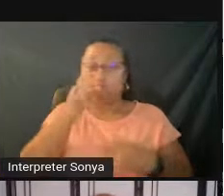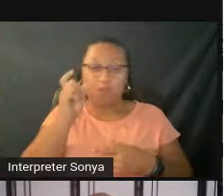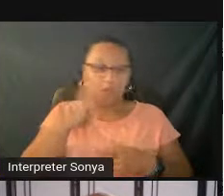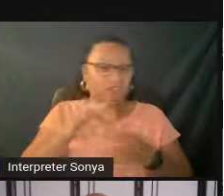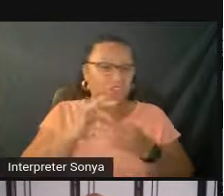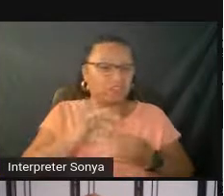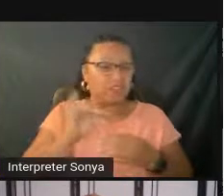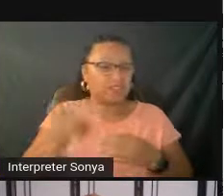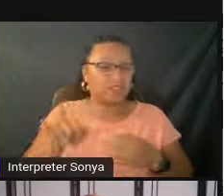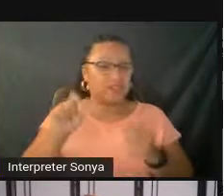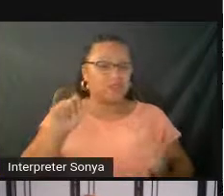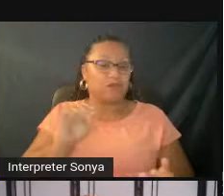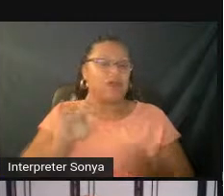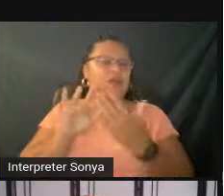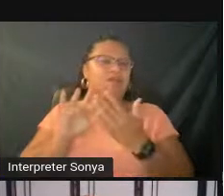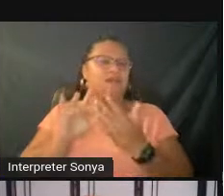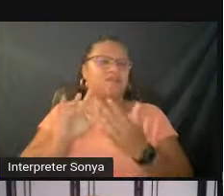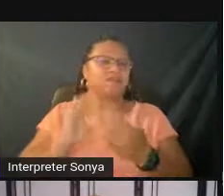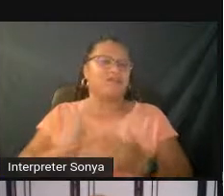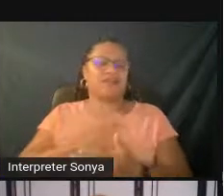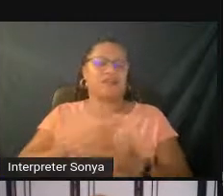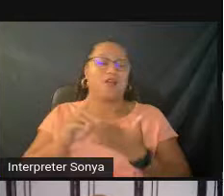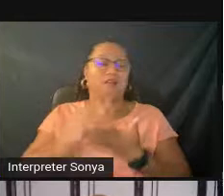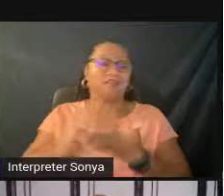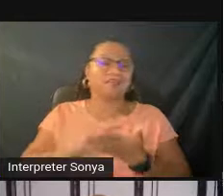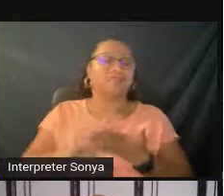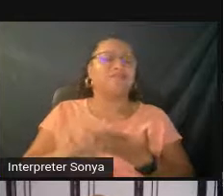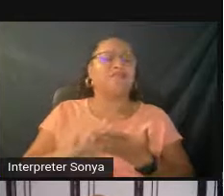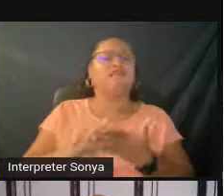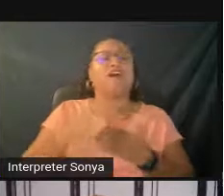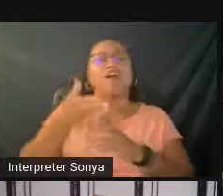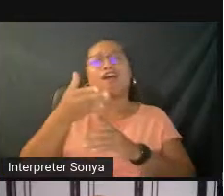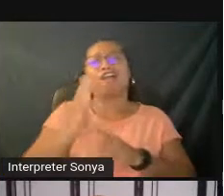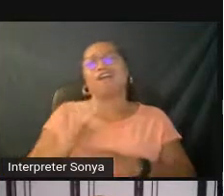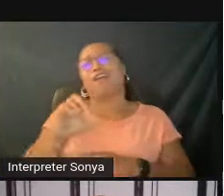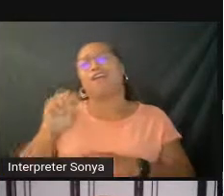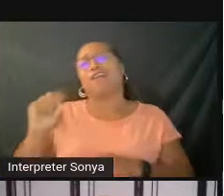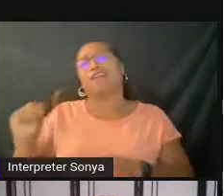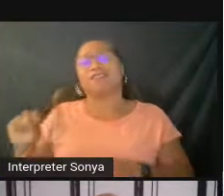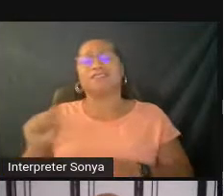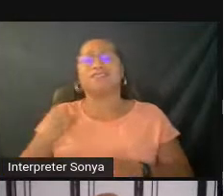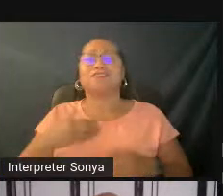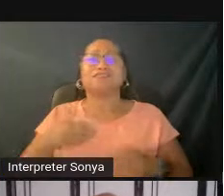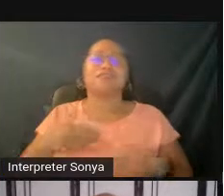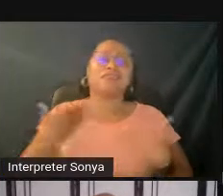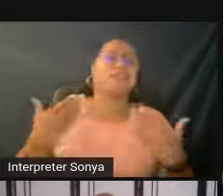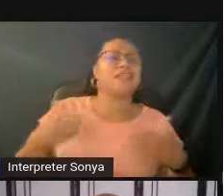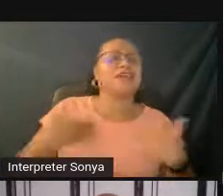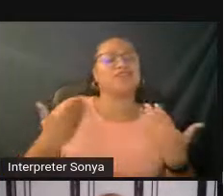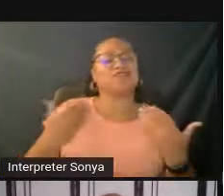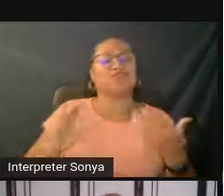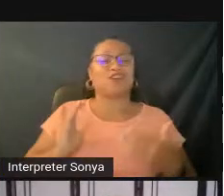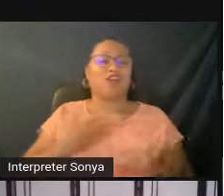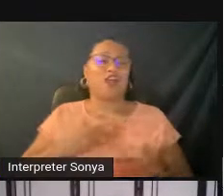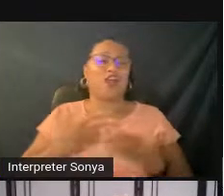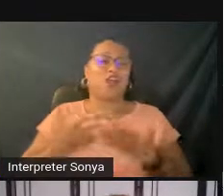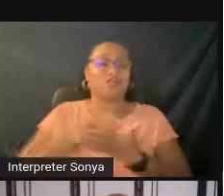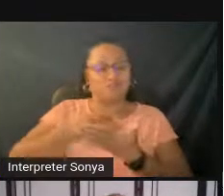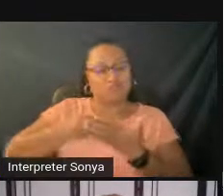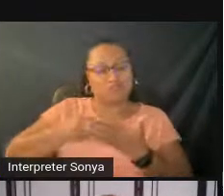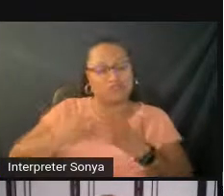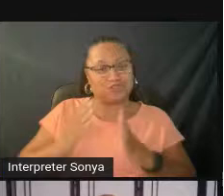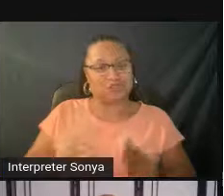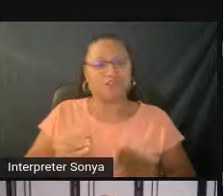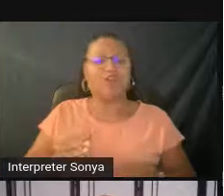out to our divine goddess of joyous laughter, also known as our treasurer, Sue